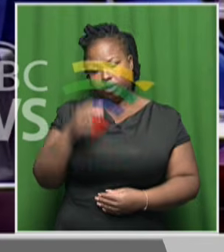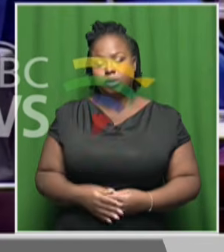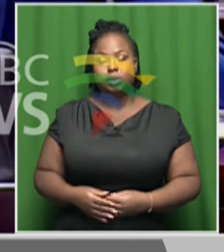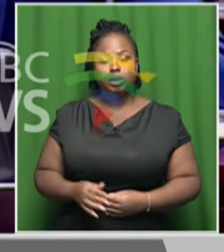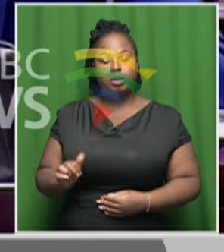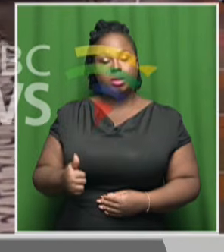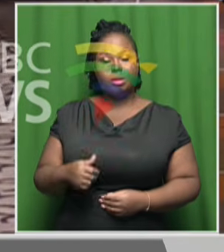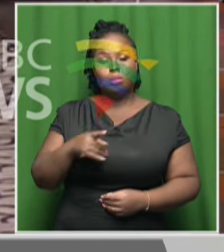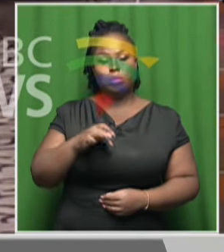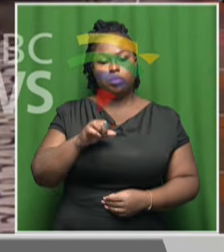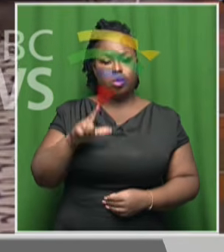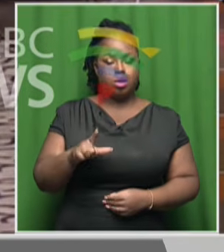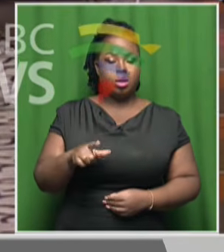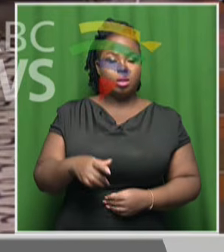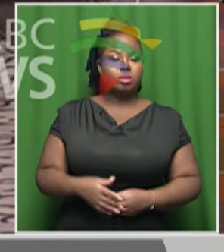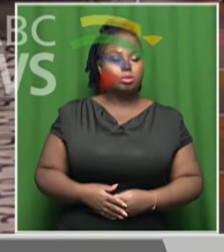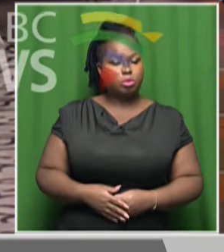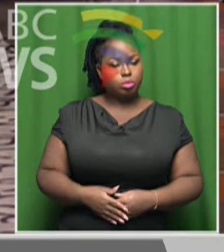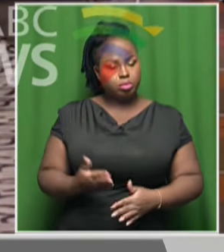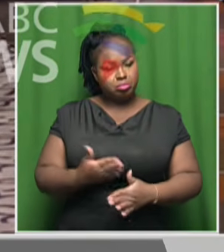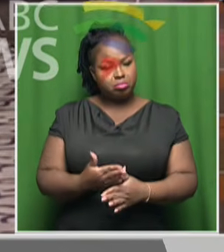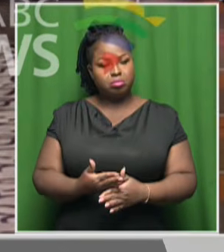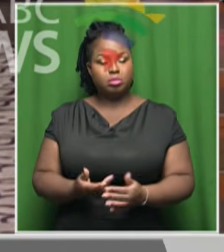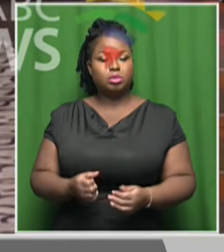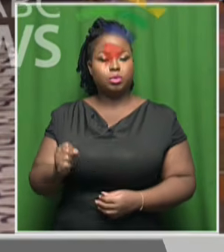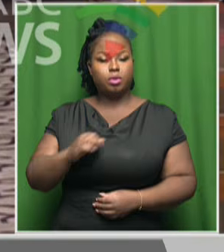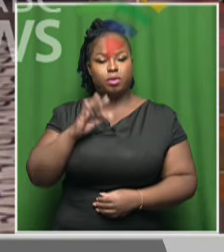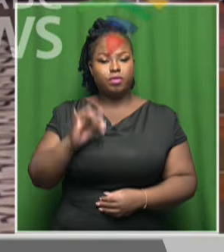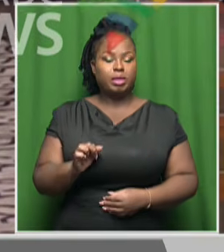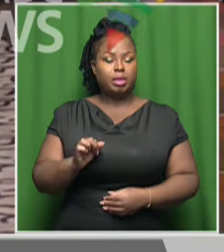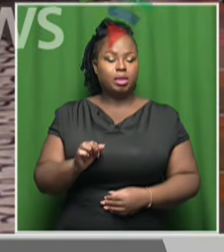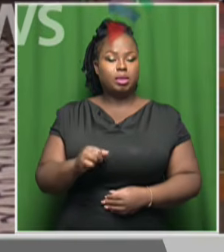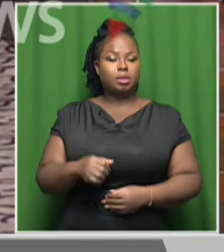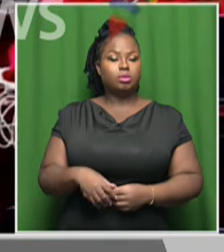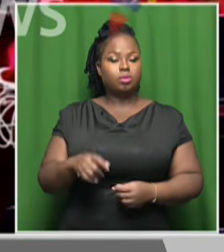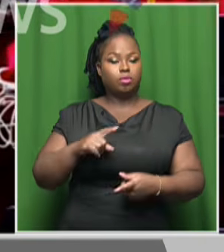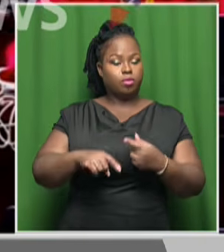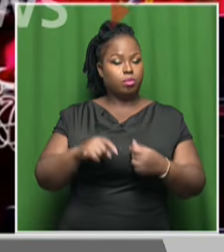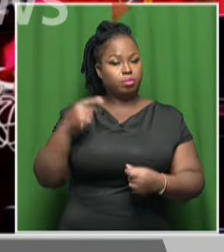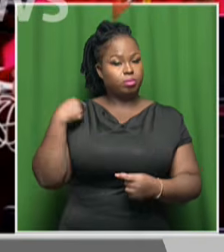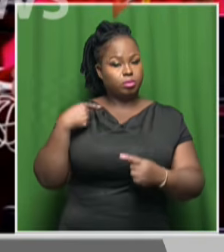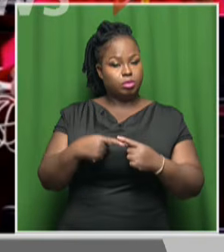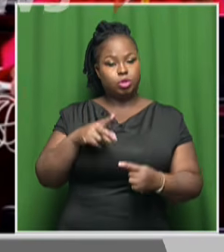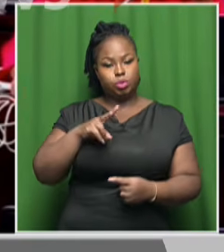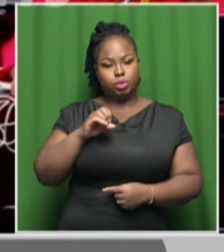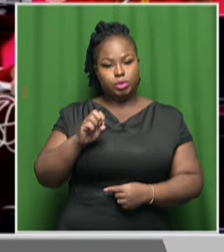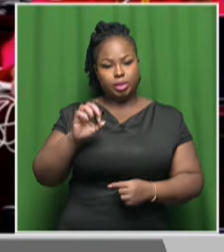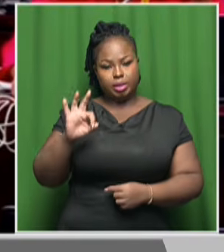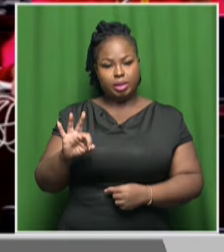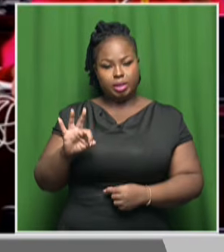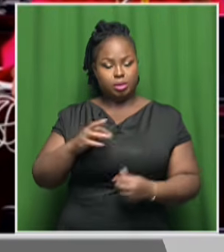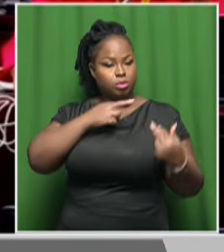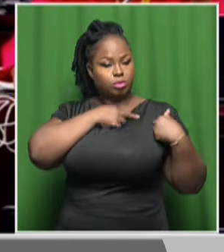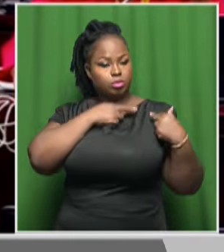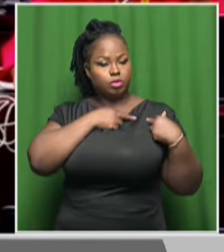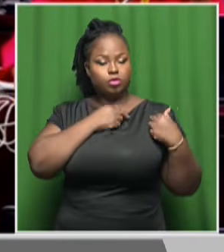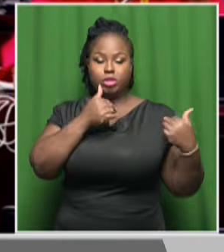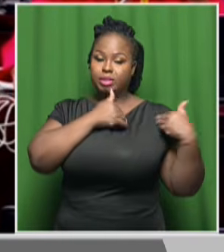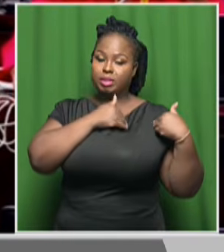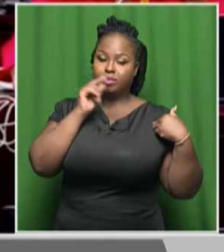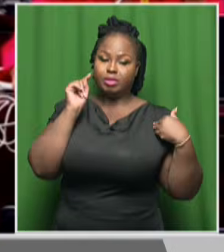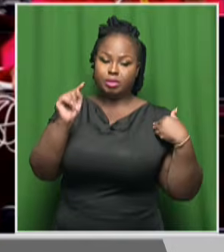after that, Paulo O'Sullivan has been busy. He's been with the Airports Company of South Africa since 2003, where he was in charge of security